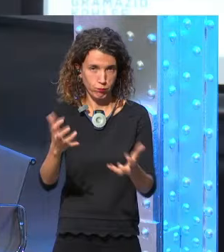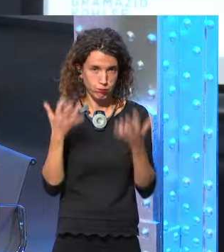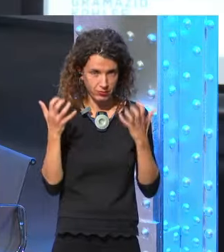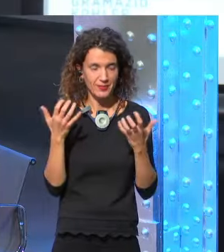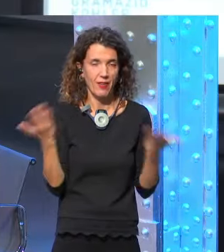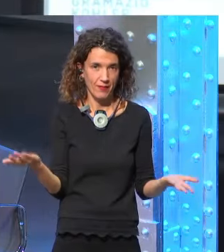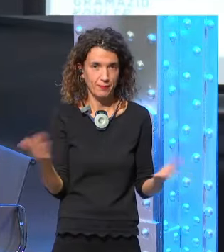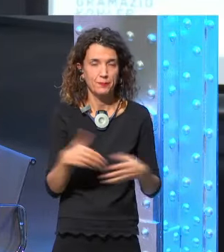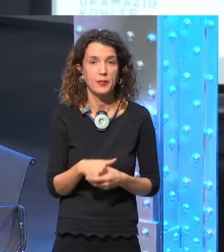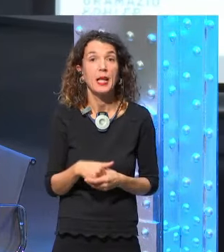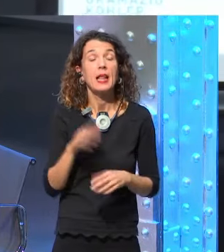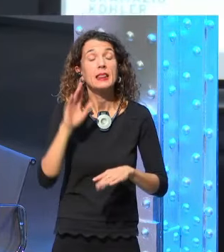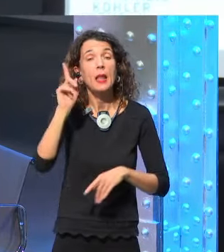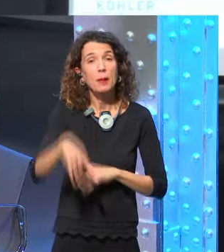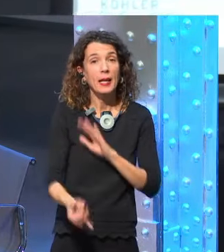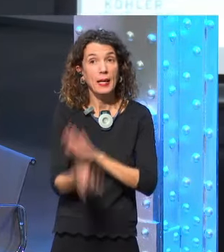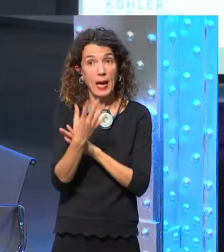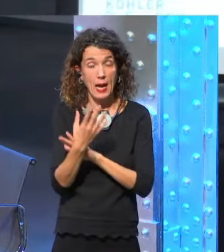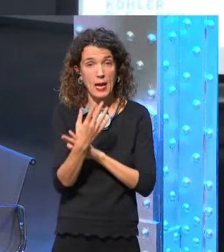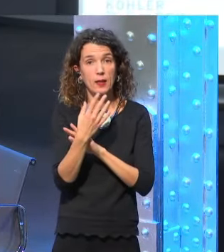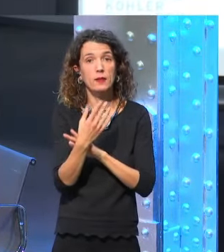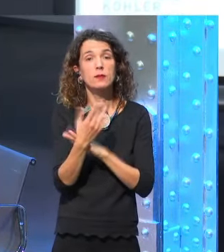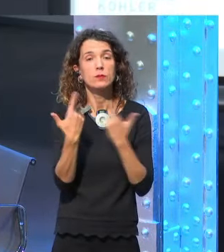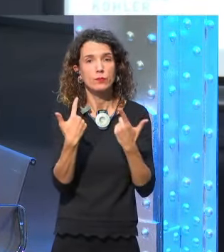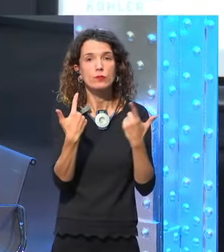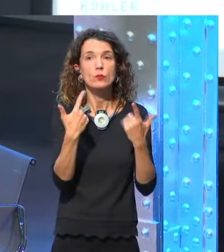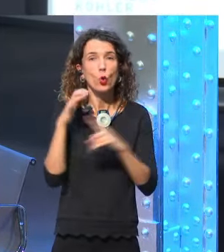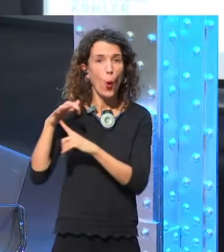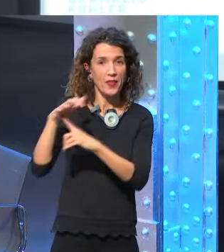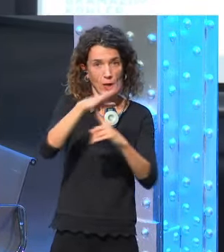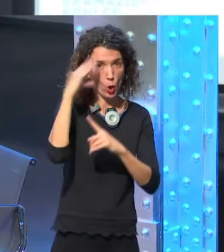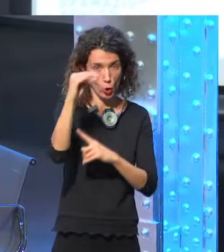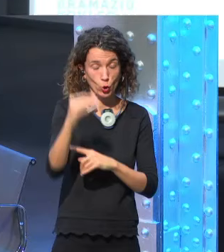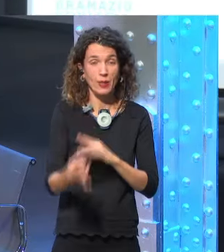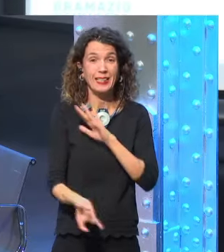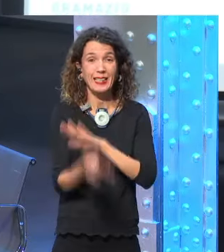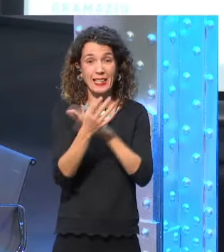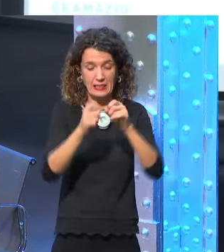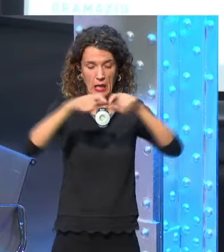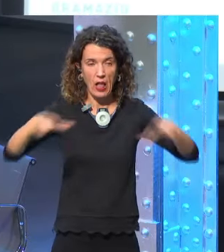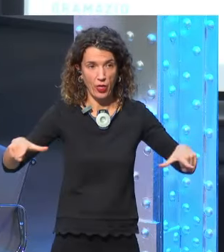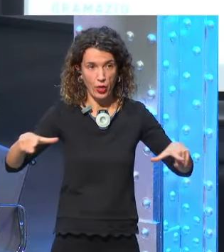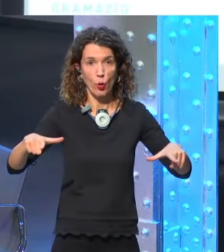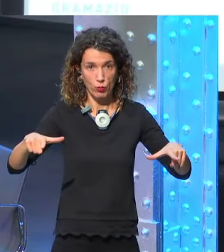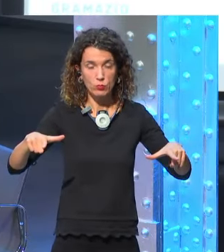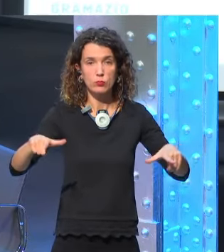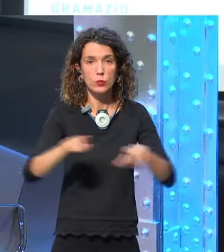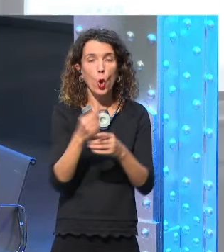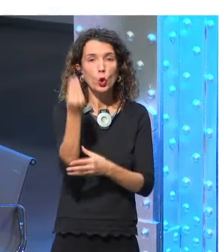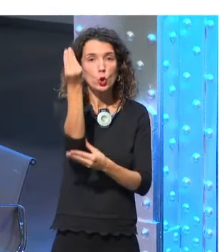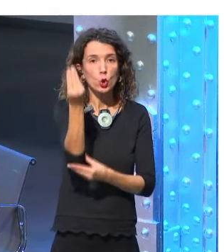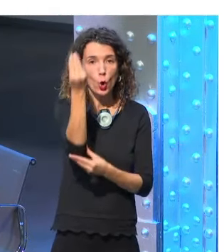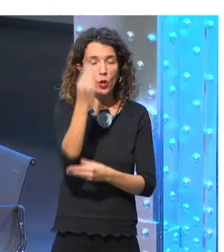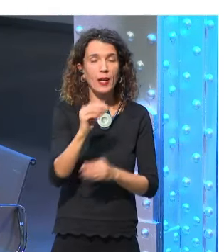flying quadcopters with the same professor. With this installation, there was a 6-meter high tower for the FRAC in